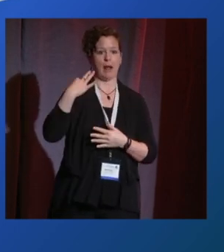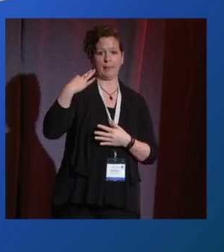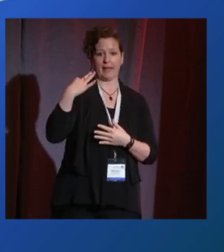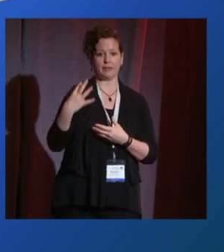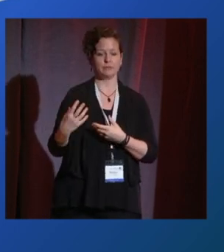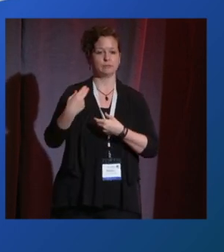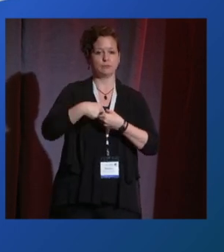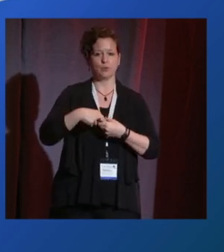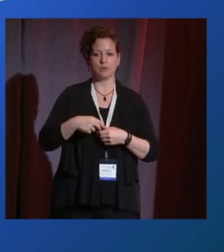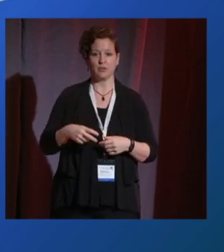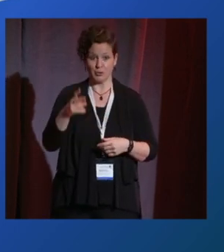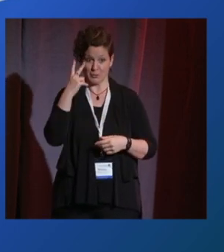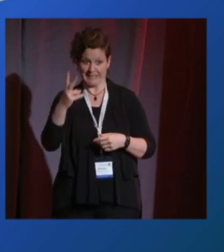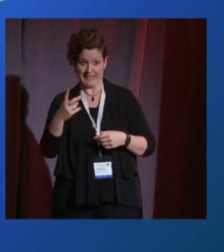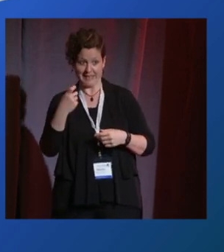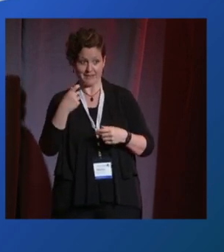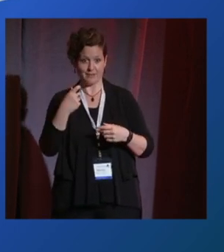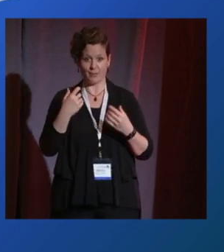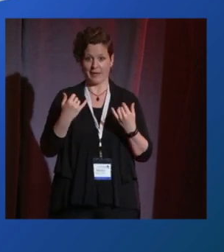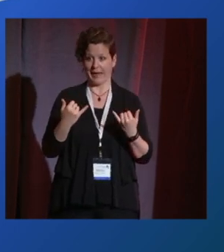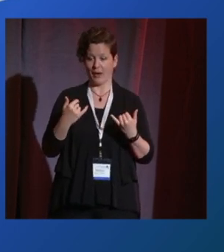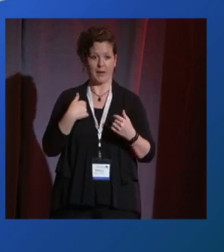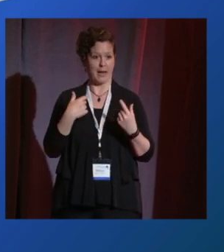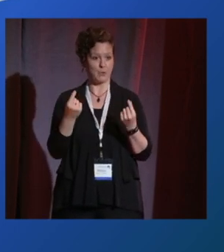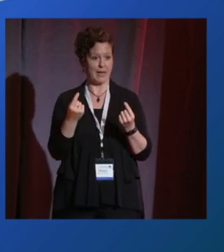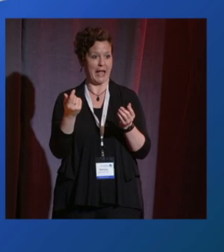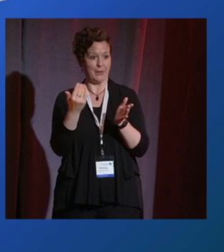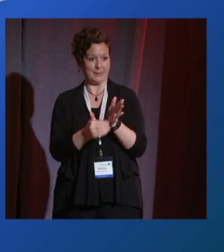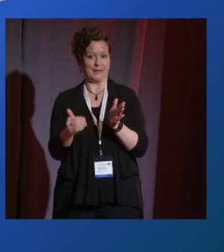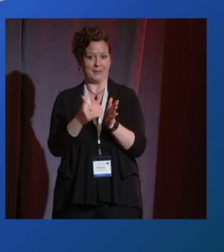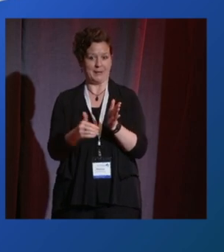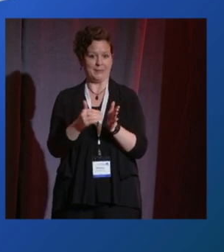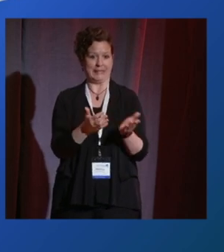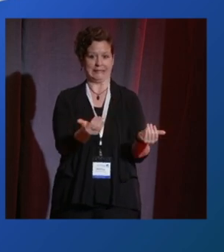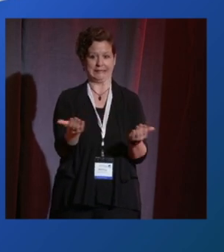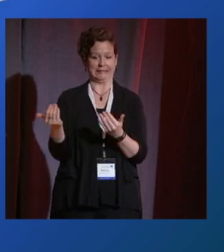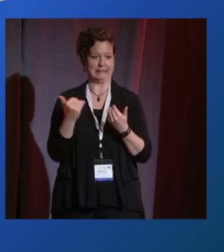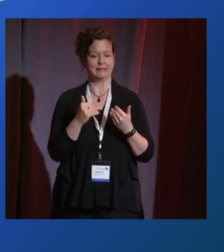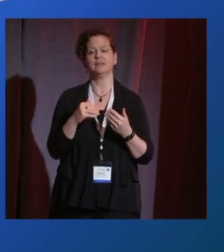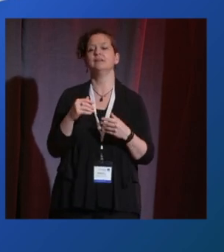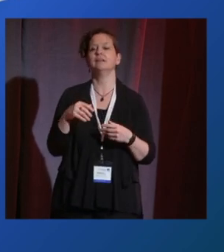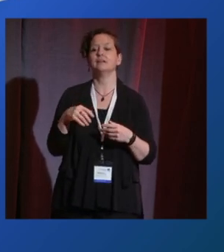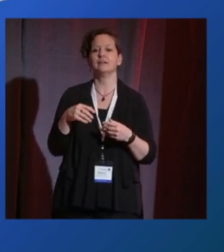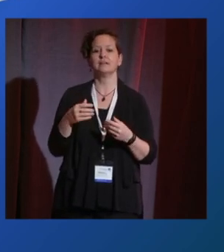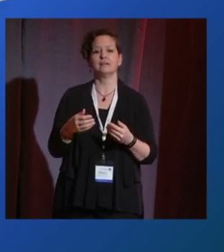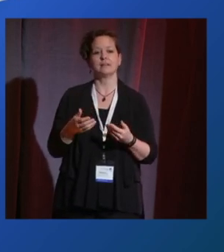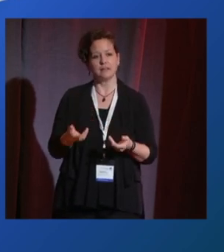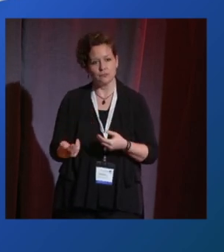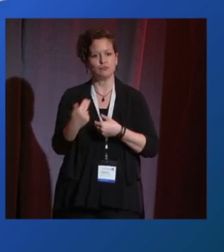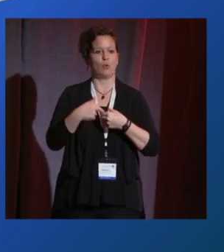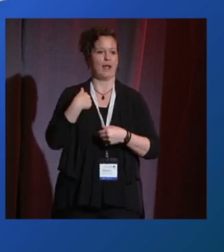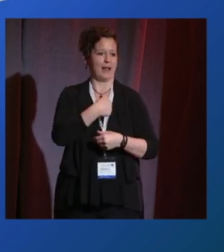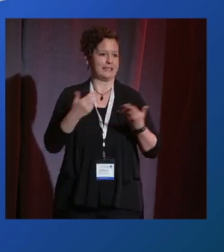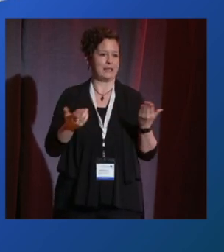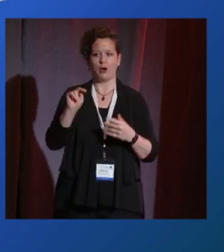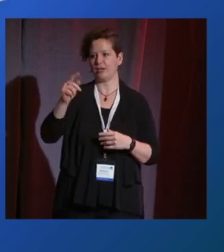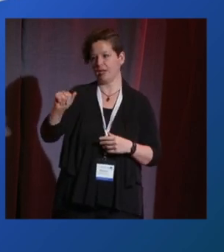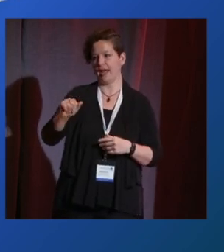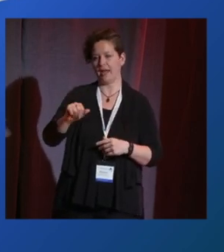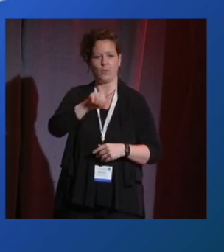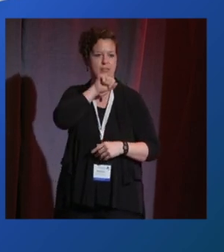see the trend that I'm doing here you see what I keep continue to repeat in terms of uh coming to NGA we'd love to have